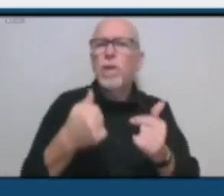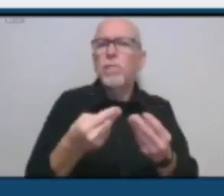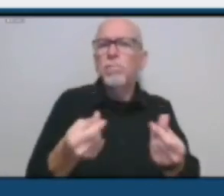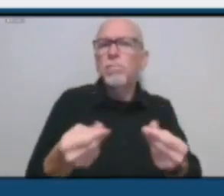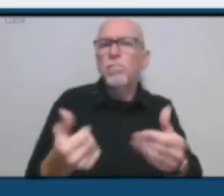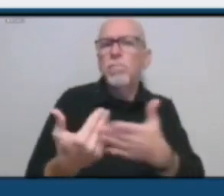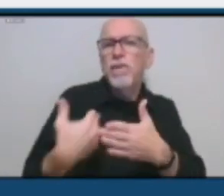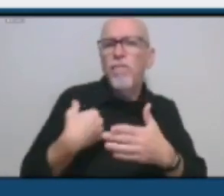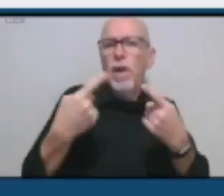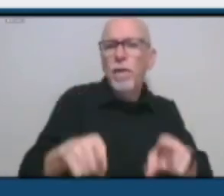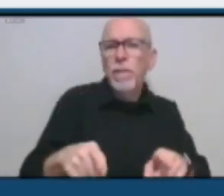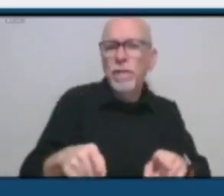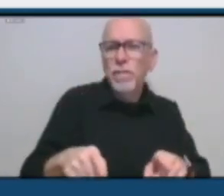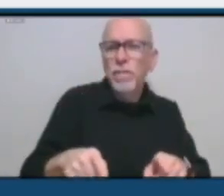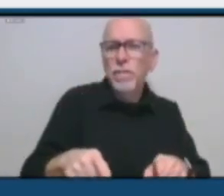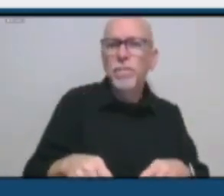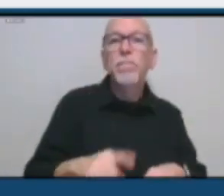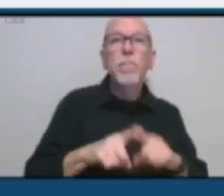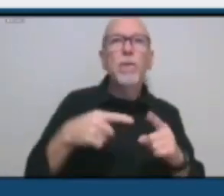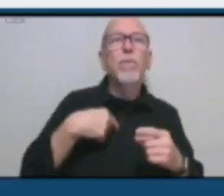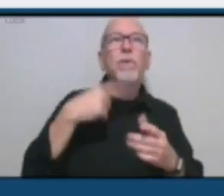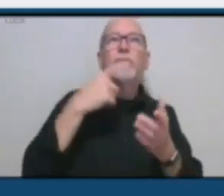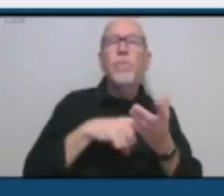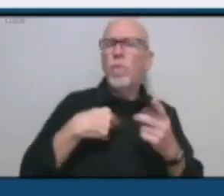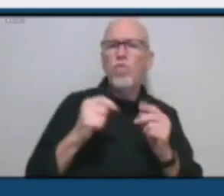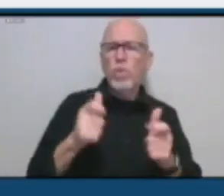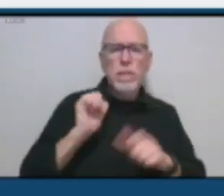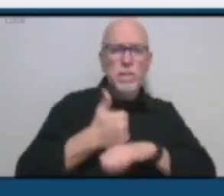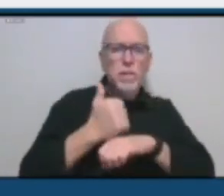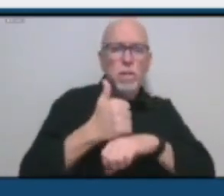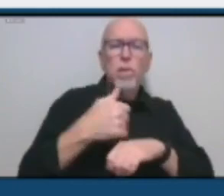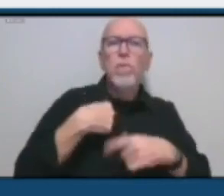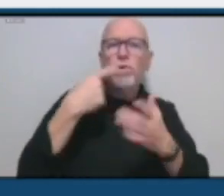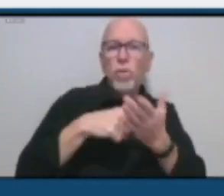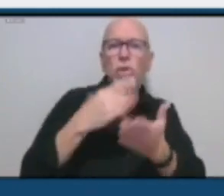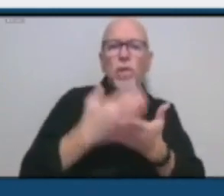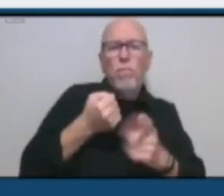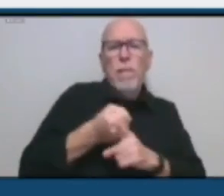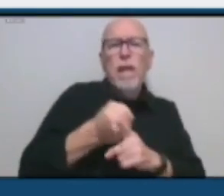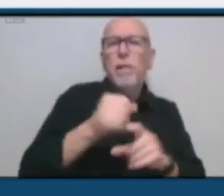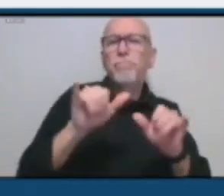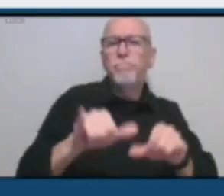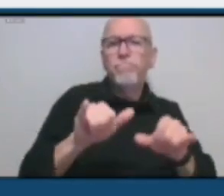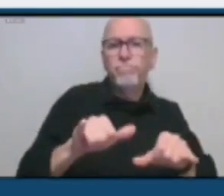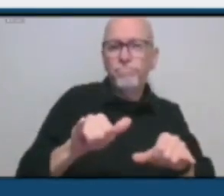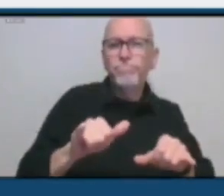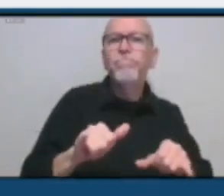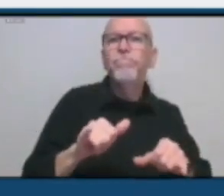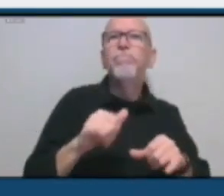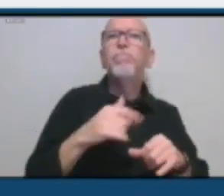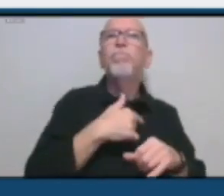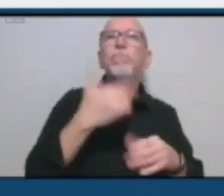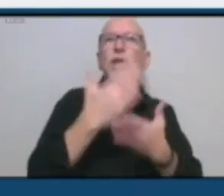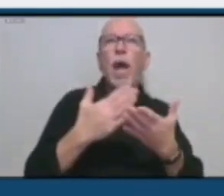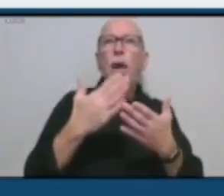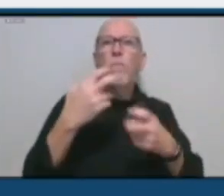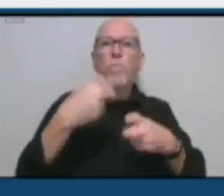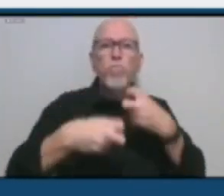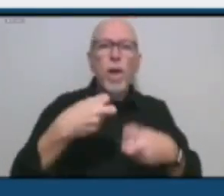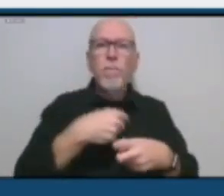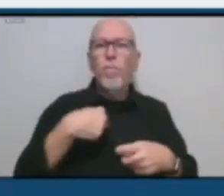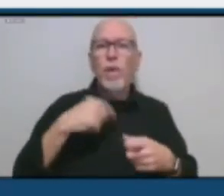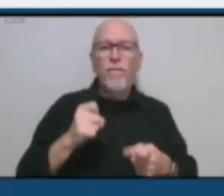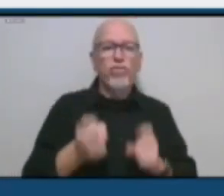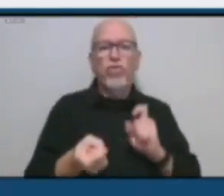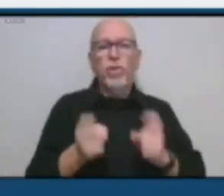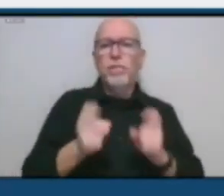find from time to time that there are some downstream impact of troubleshooting that we have to adjust to. And